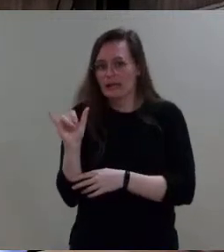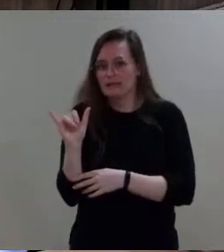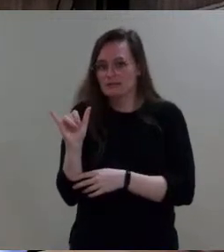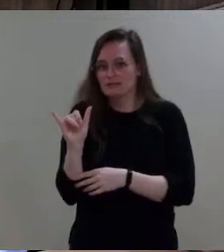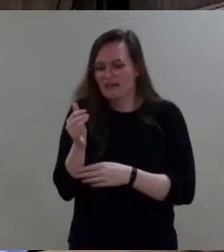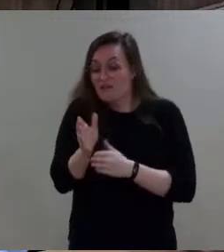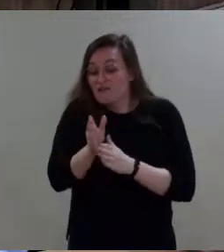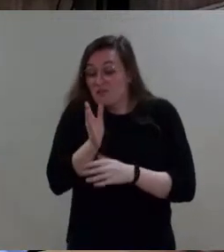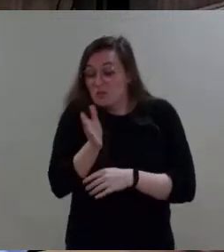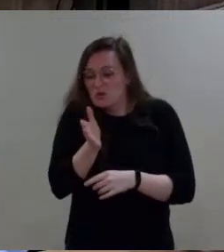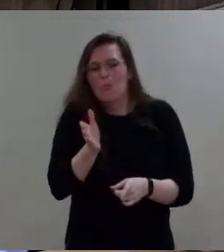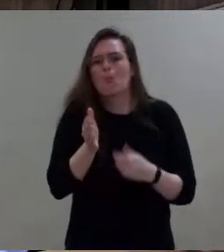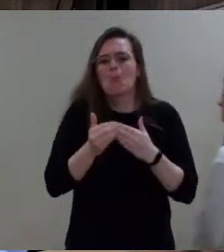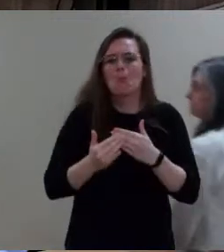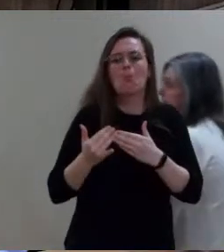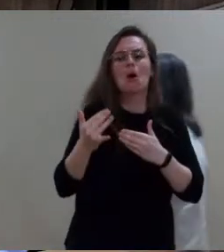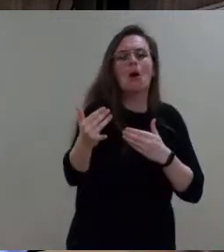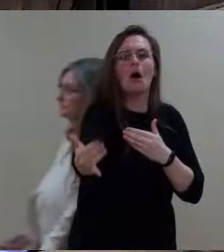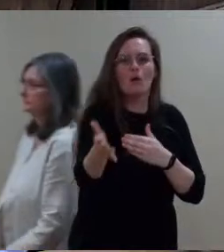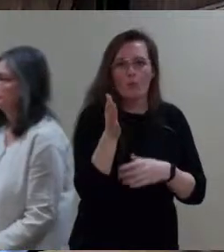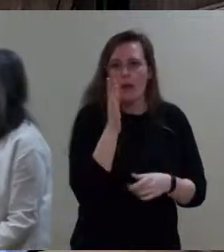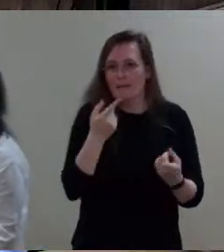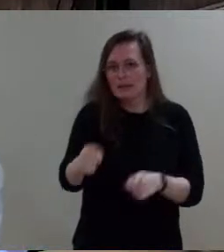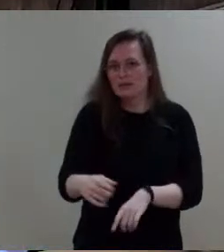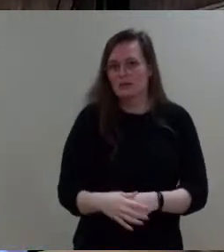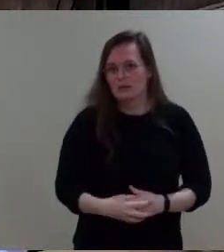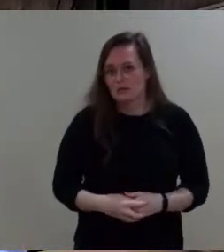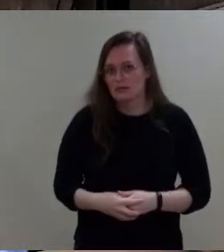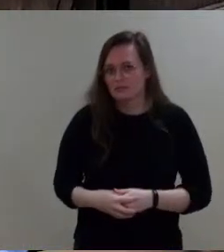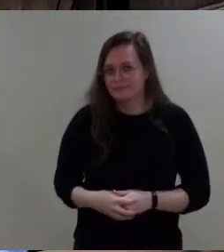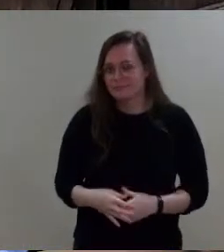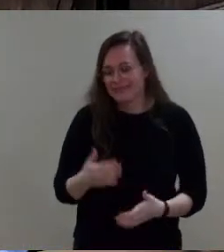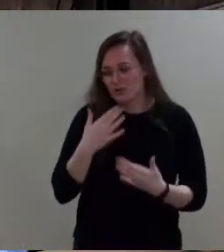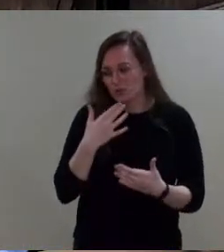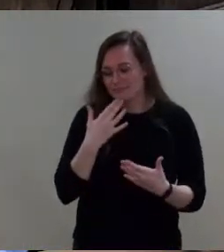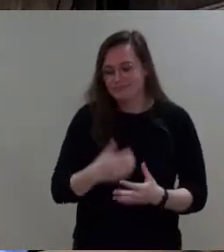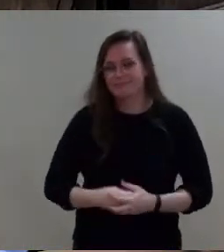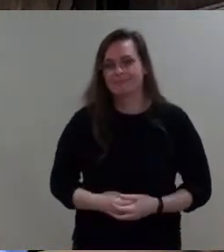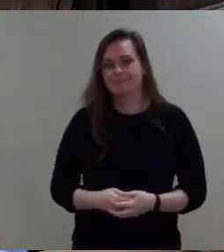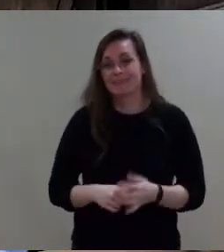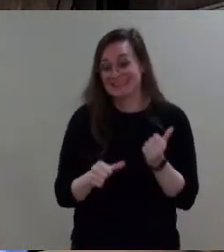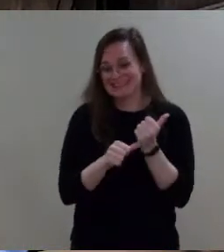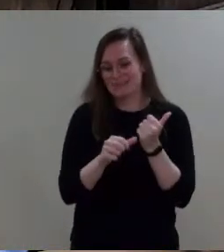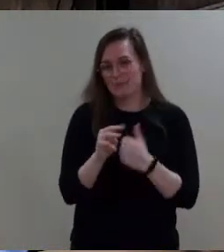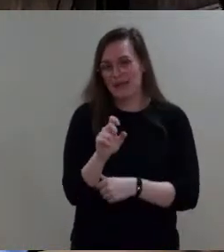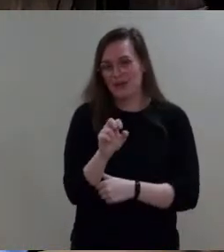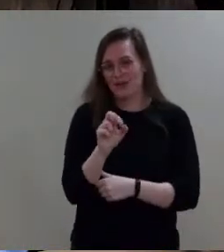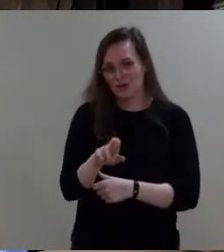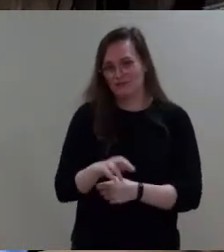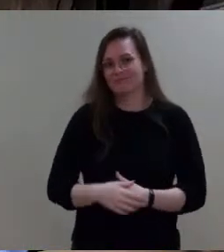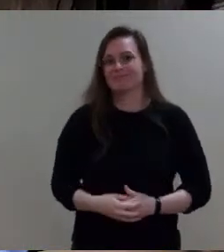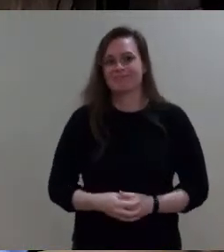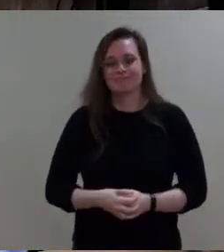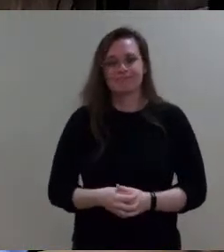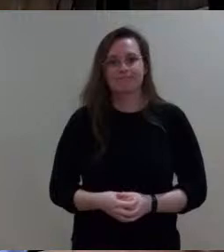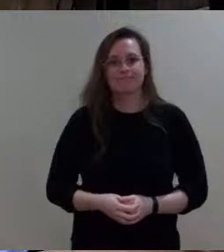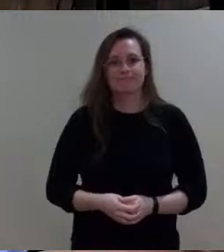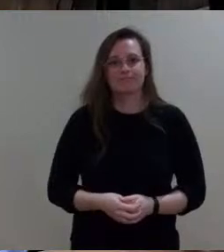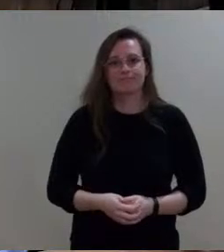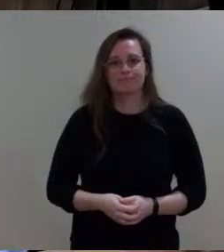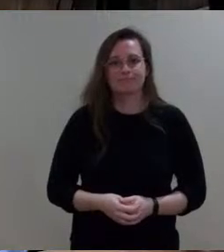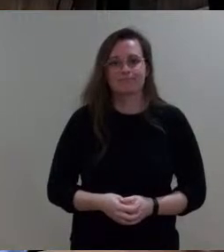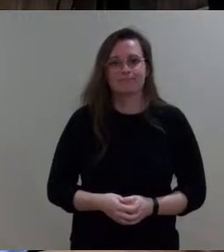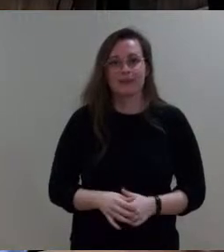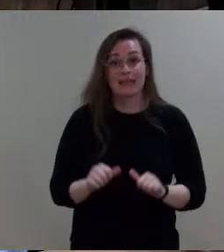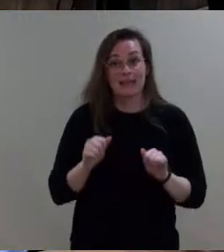election. Thank you. Thank you. Deputy Mayor. Thank you, Your Worship. I can do this through